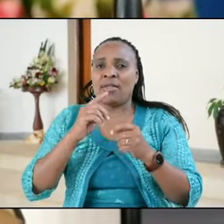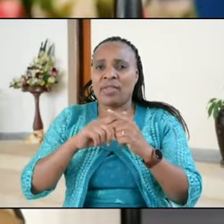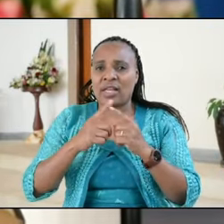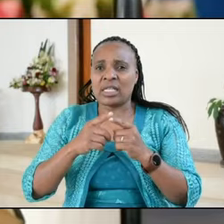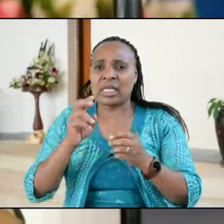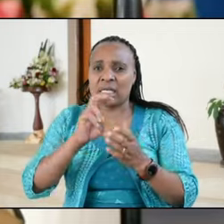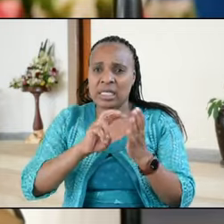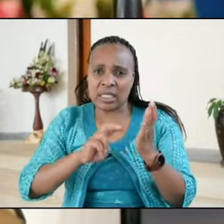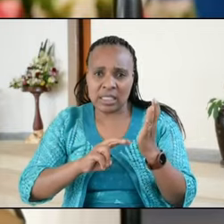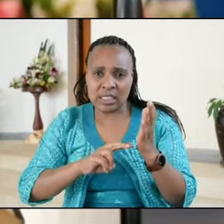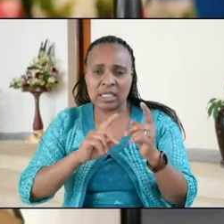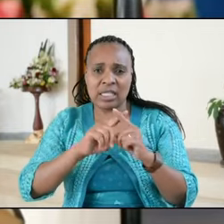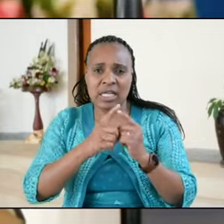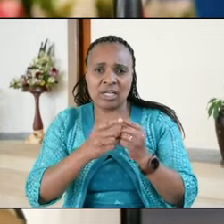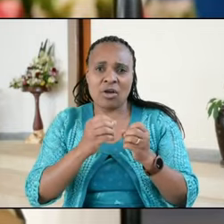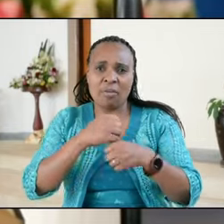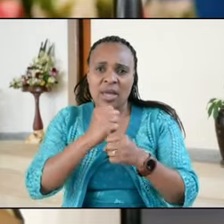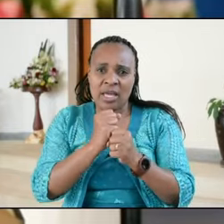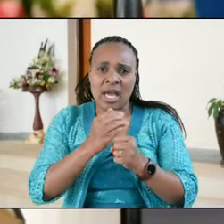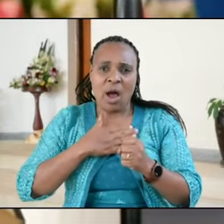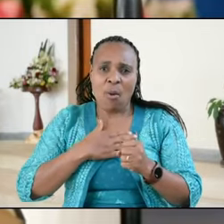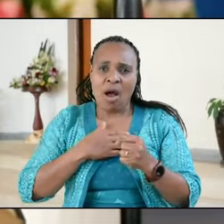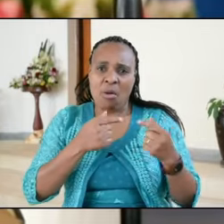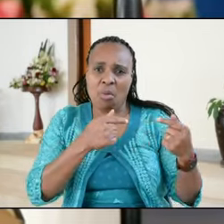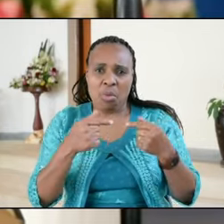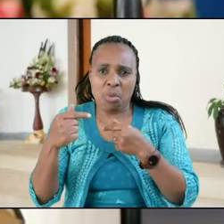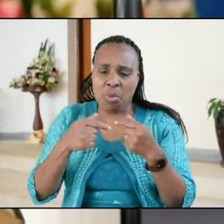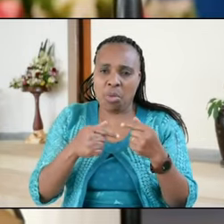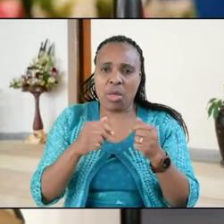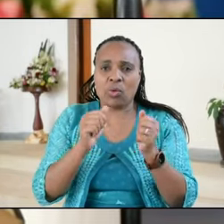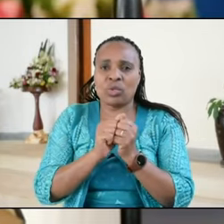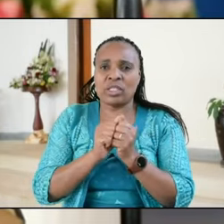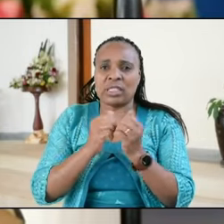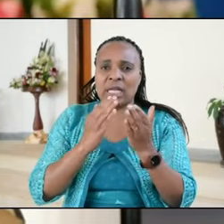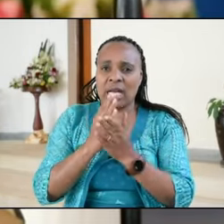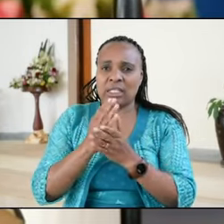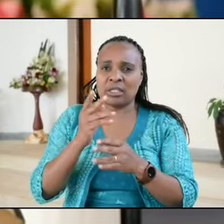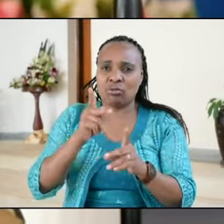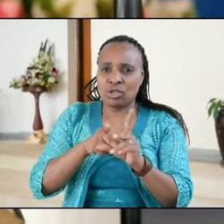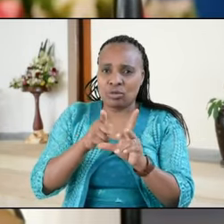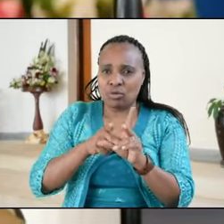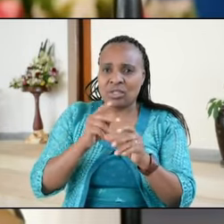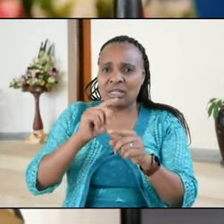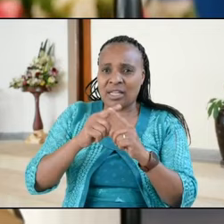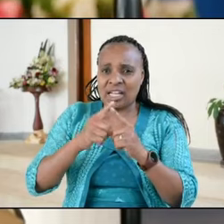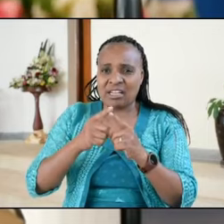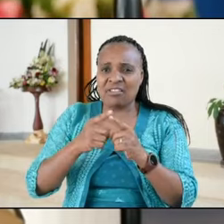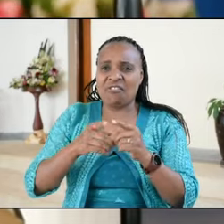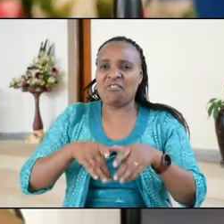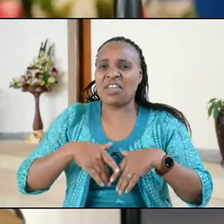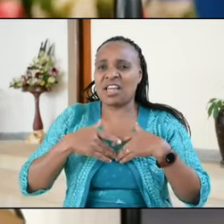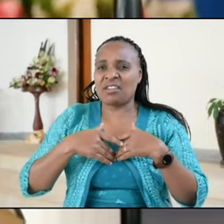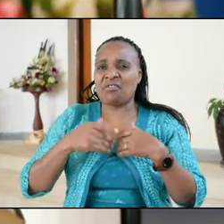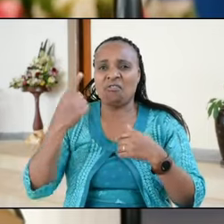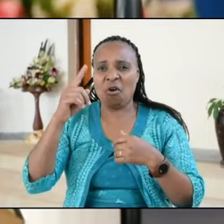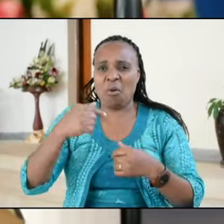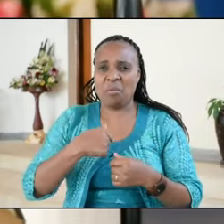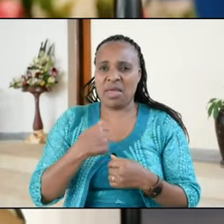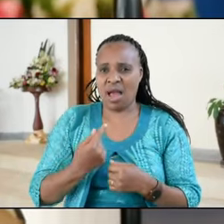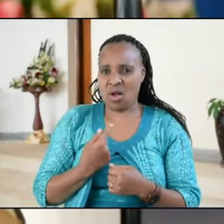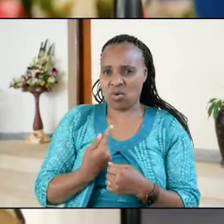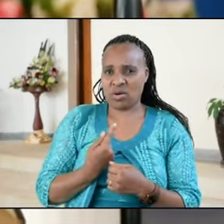forming our arguments and thoughts and life principles based on areas that we feel are advantageous to our circumstances.